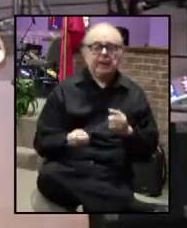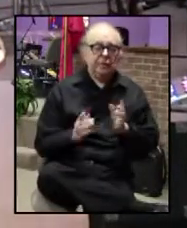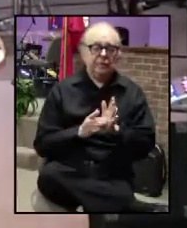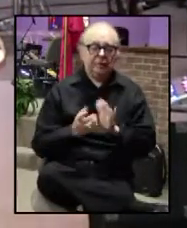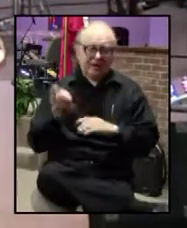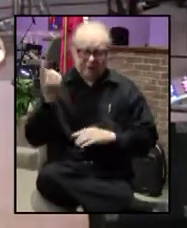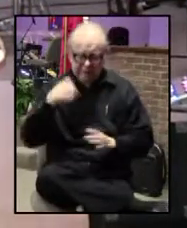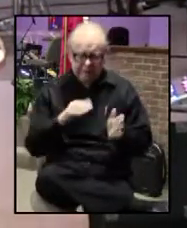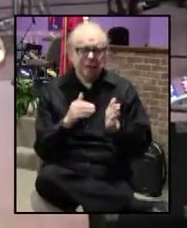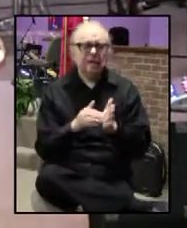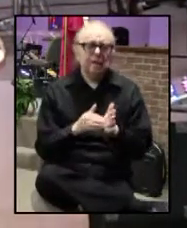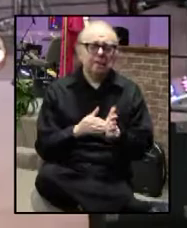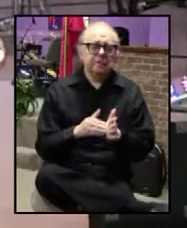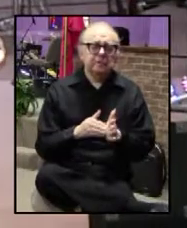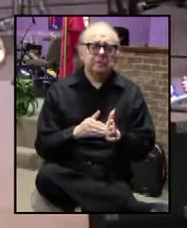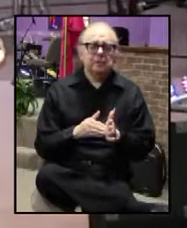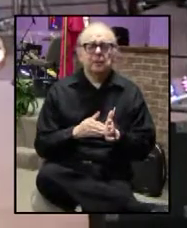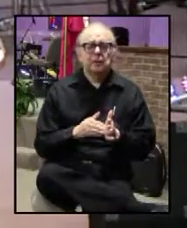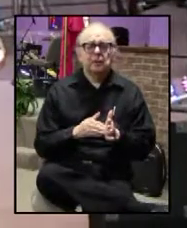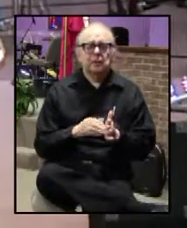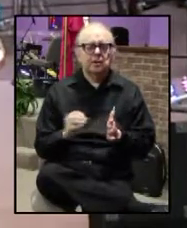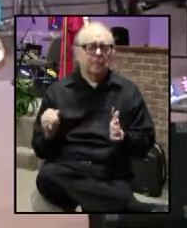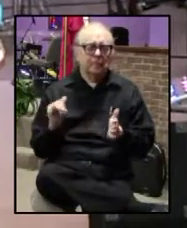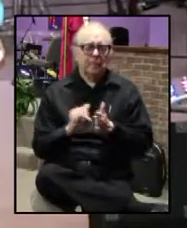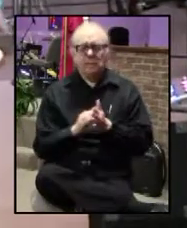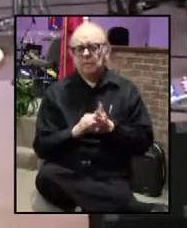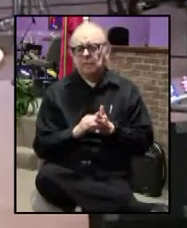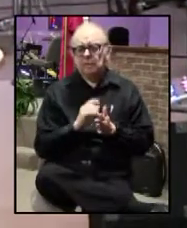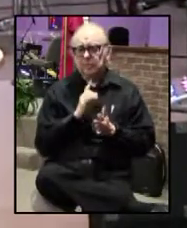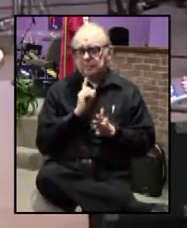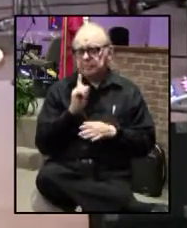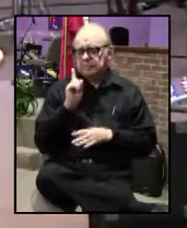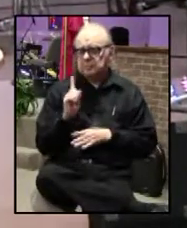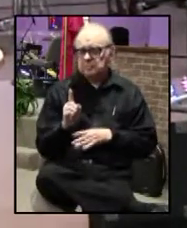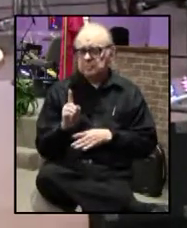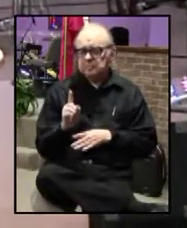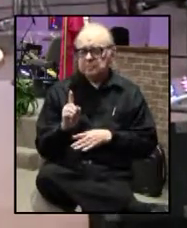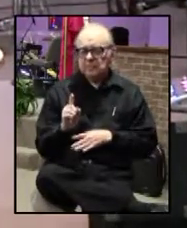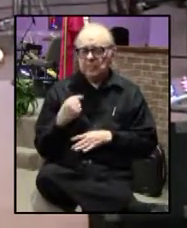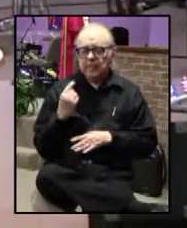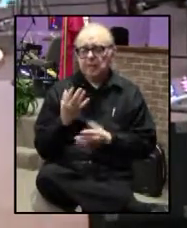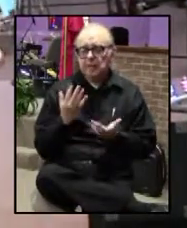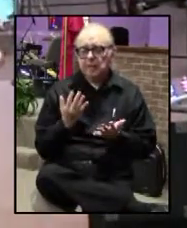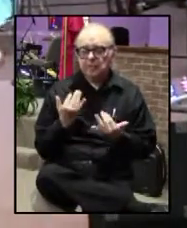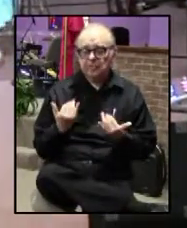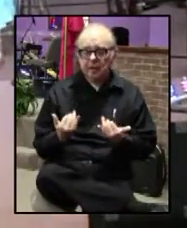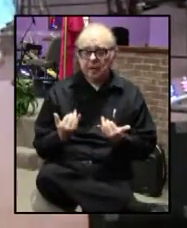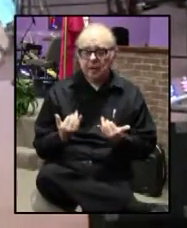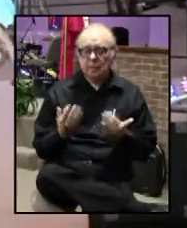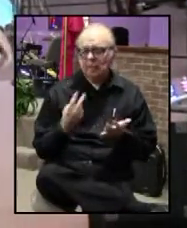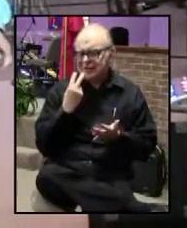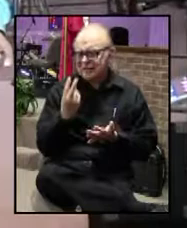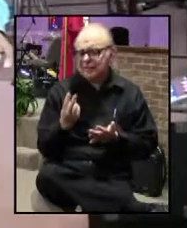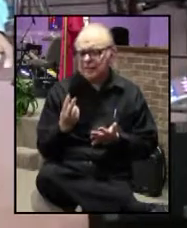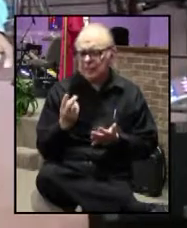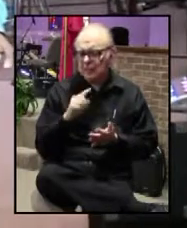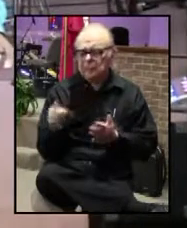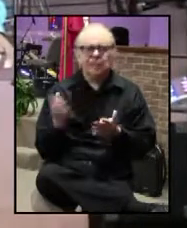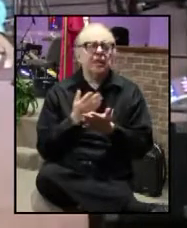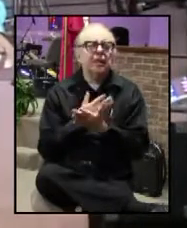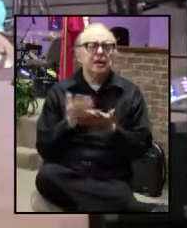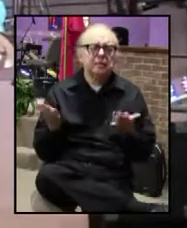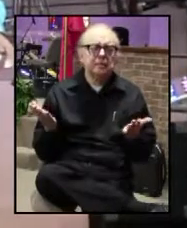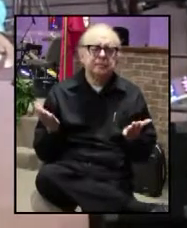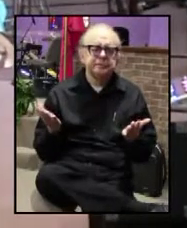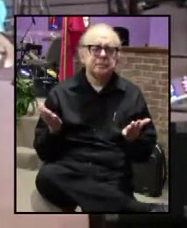coming again. And that is the ones that we're waiting for, and we want to see those things.